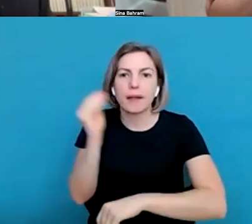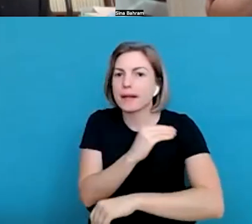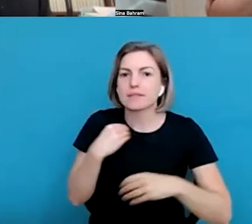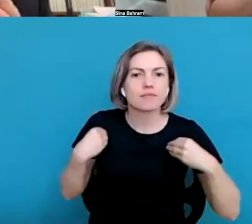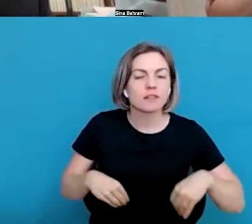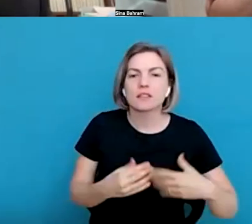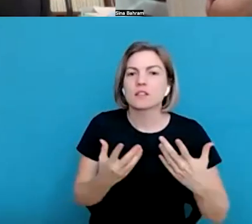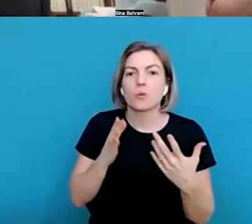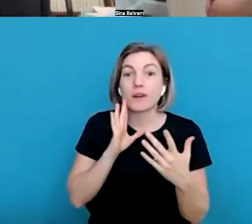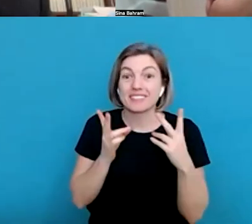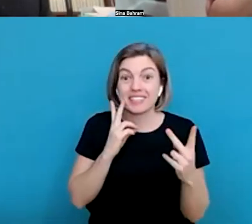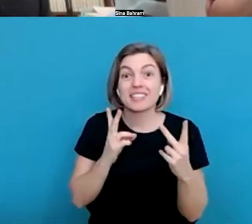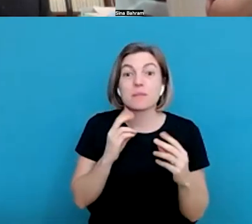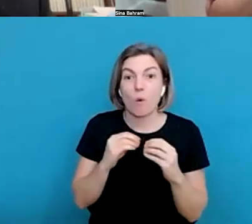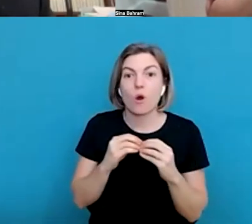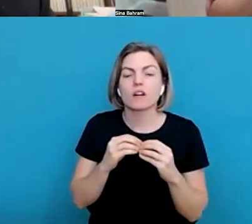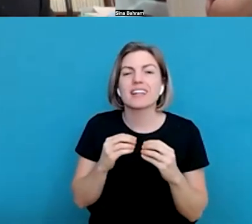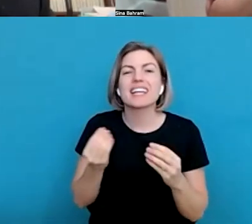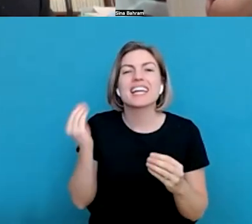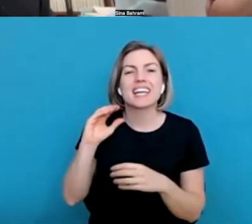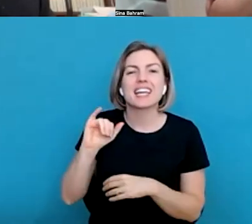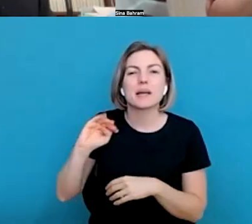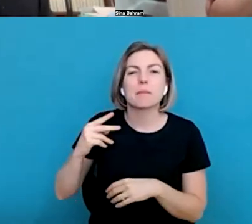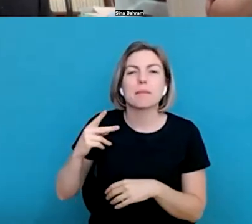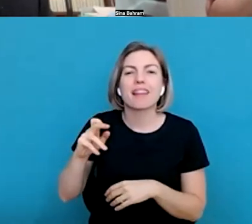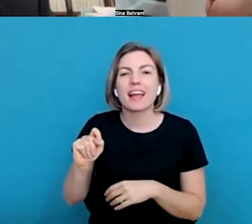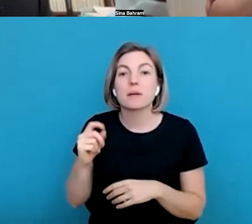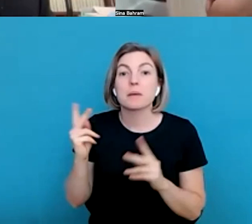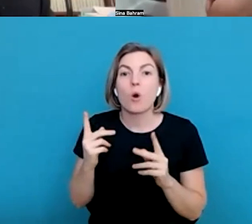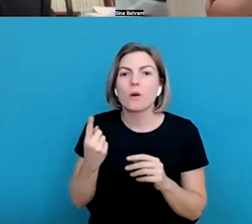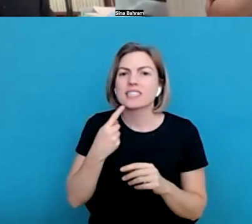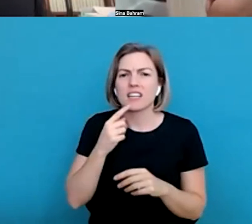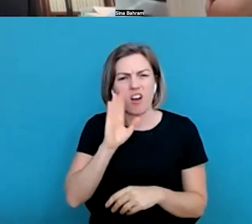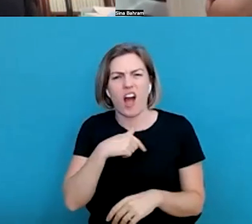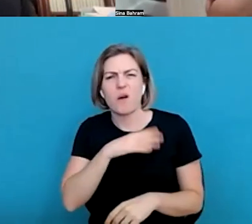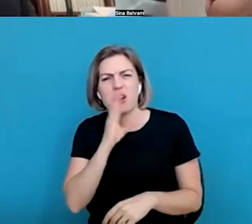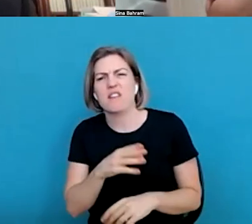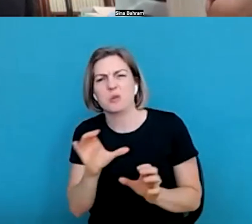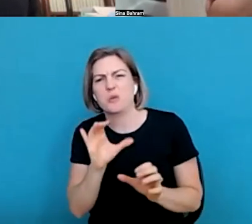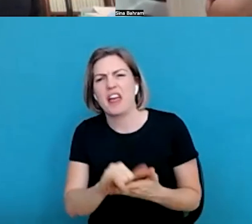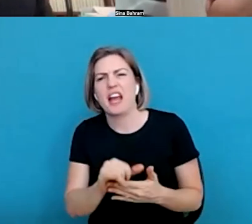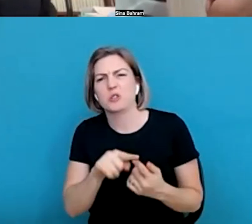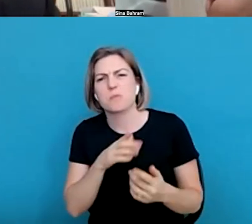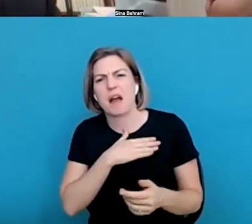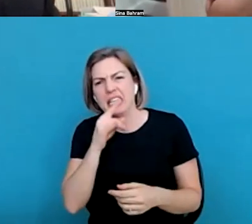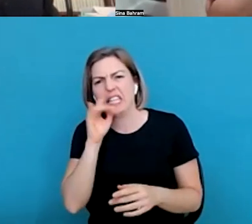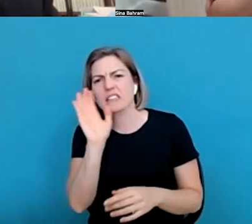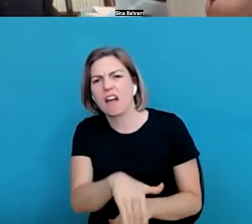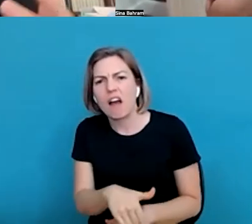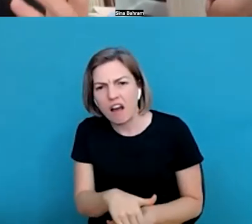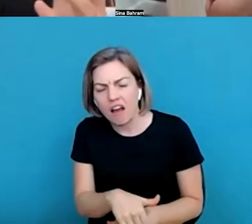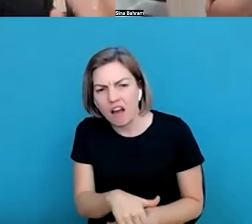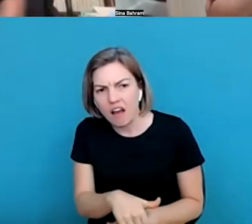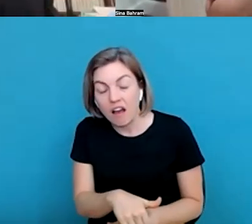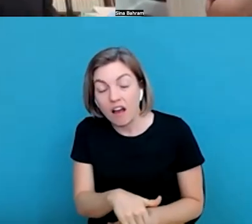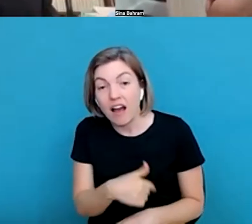find, and I know whenever I talk about implants, the first thing that people say is, well, I would never do that. I would never do that to my kids. And I